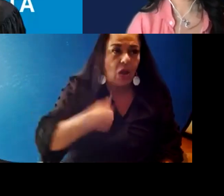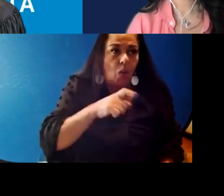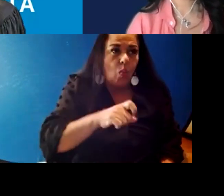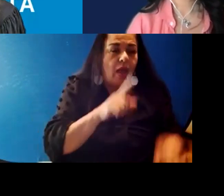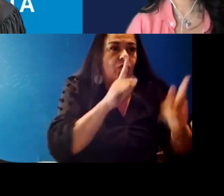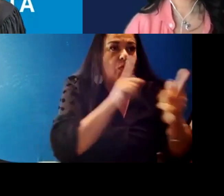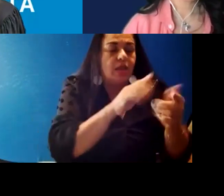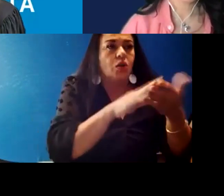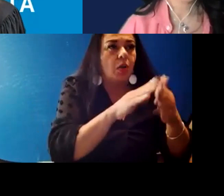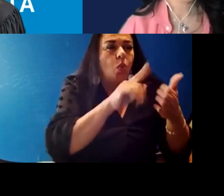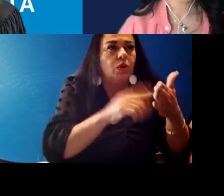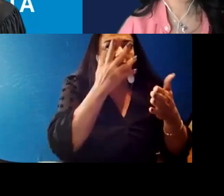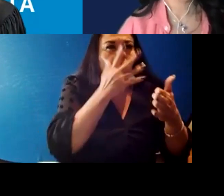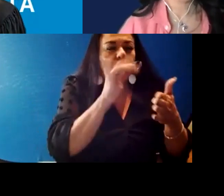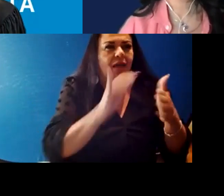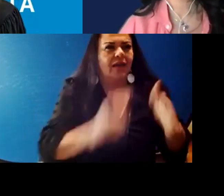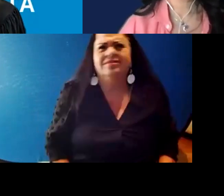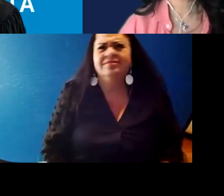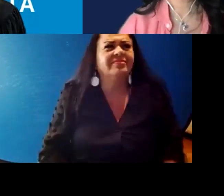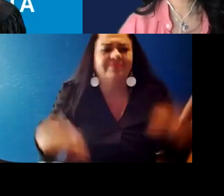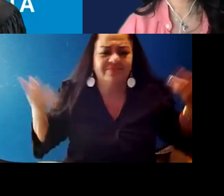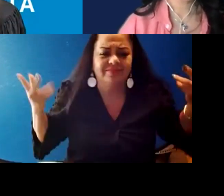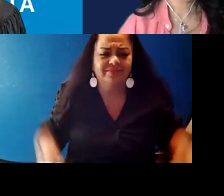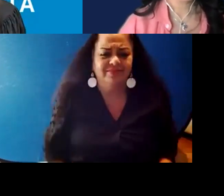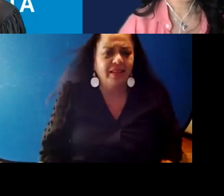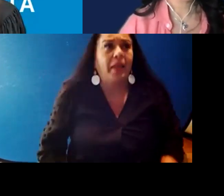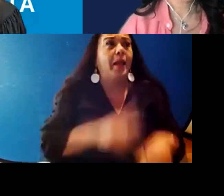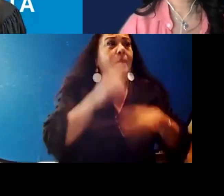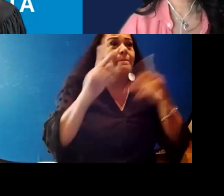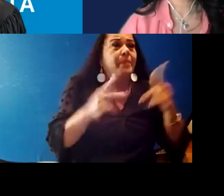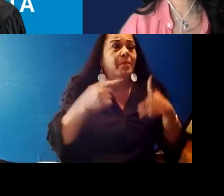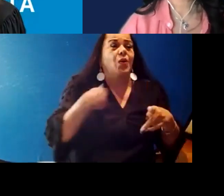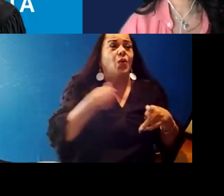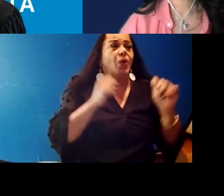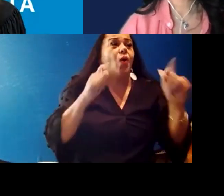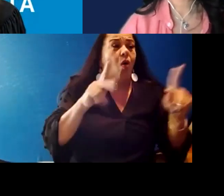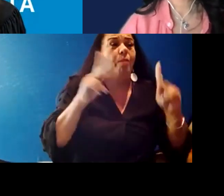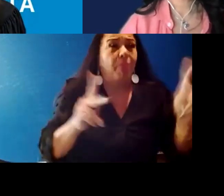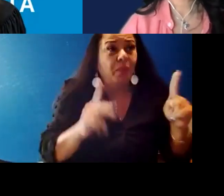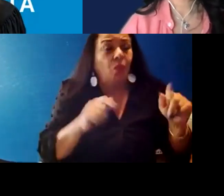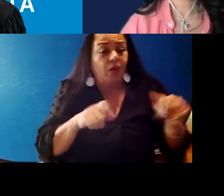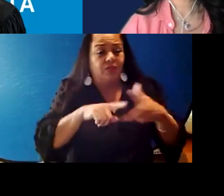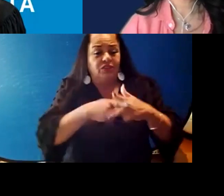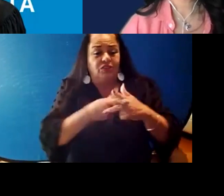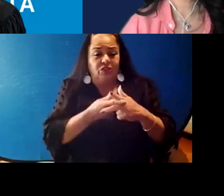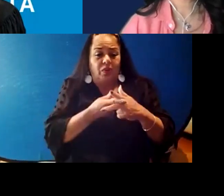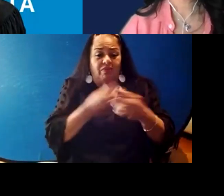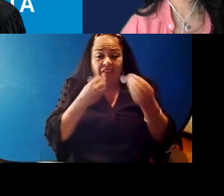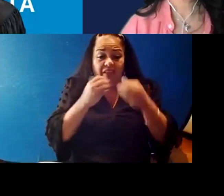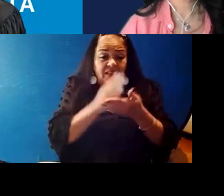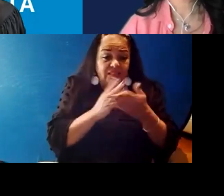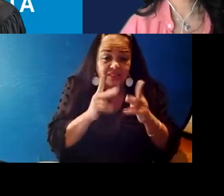Like, what does that look like? You just talk to human beings. They're people. We're all people. We all got to buy groceries somewhere. Might be at a different